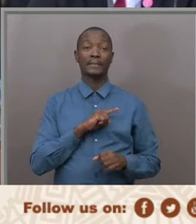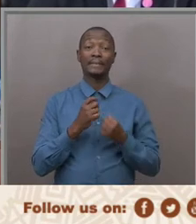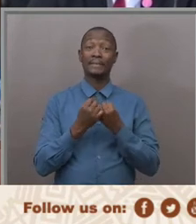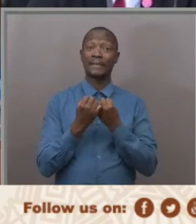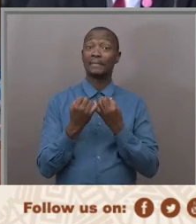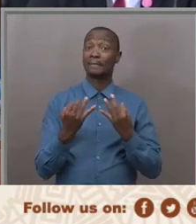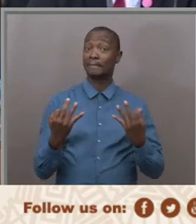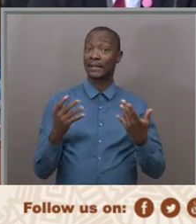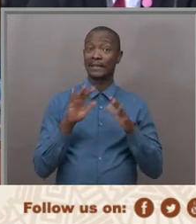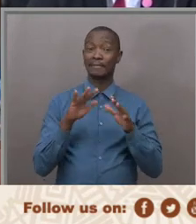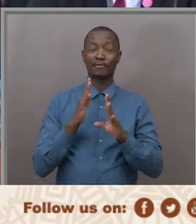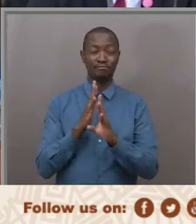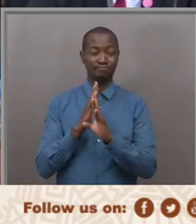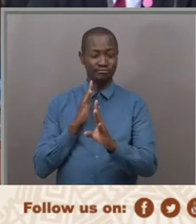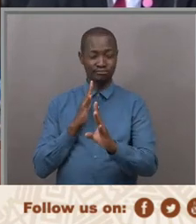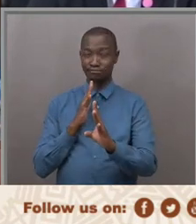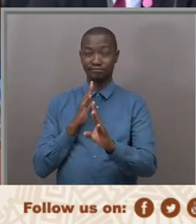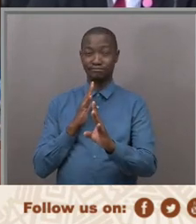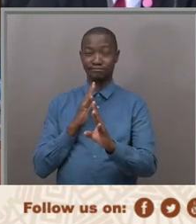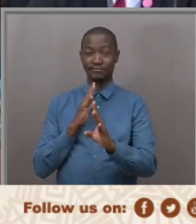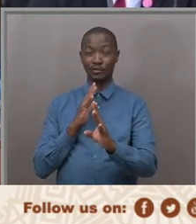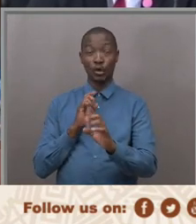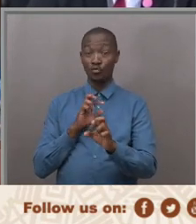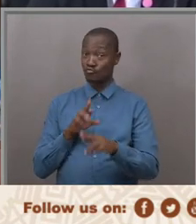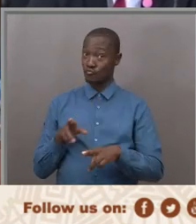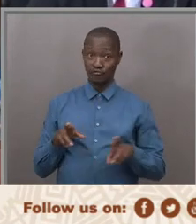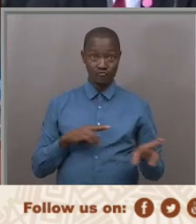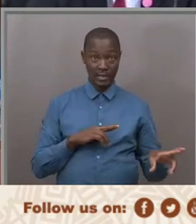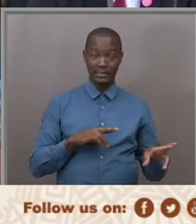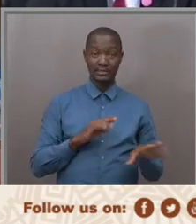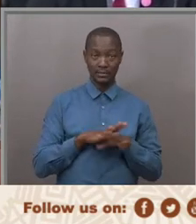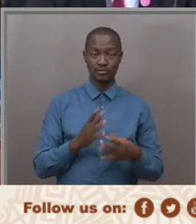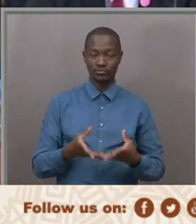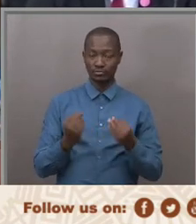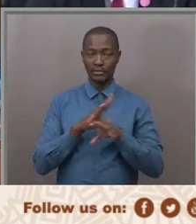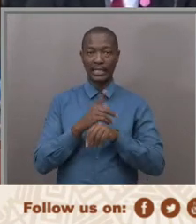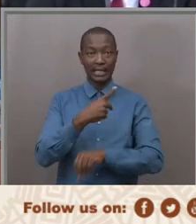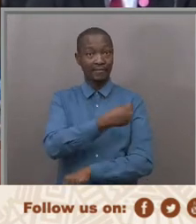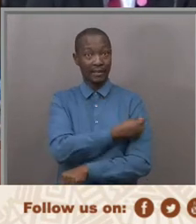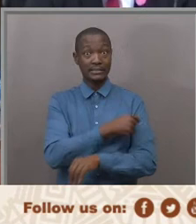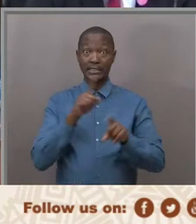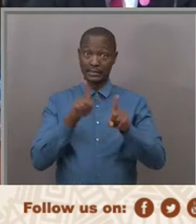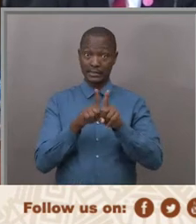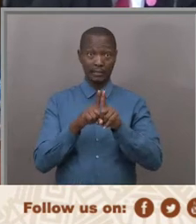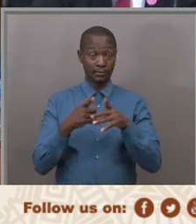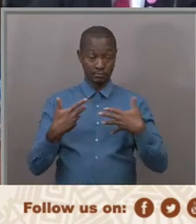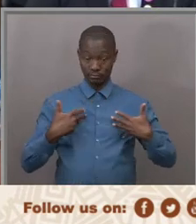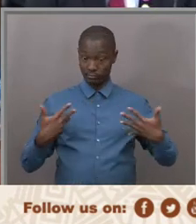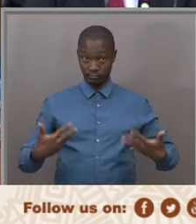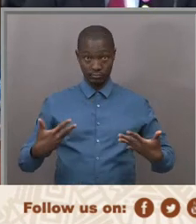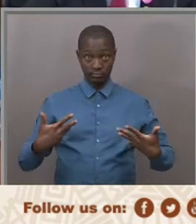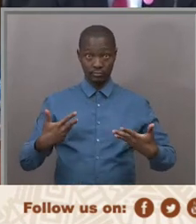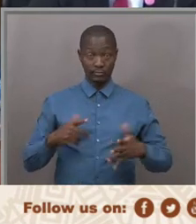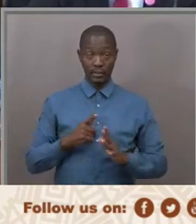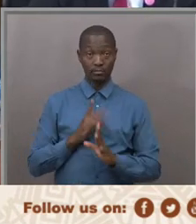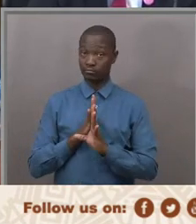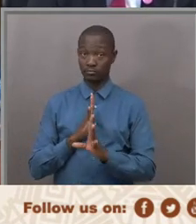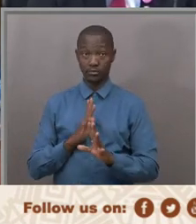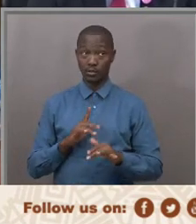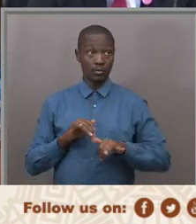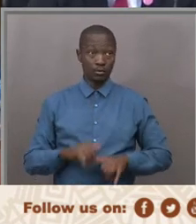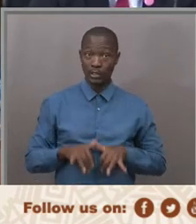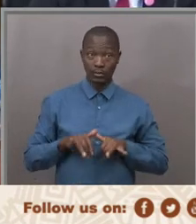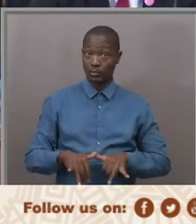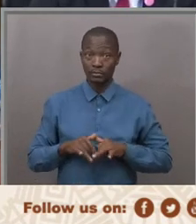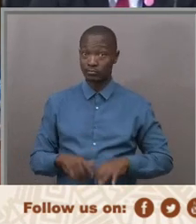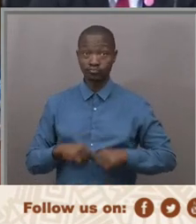people on the queue who are ready and fit to take the vaccine, like myself. They are warming up on the queue. Many of us